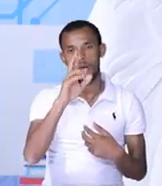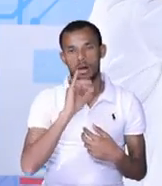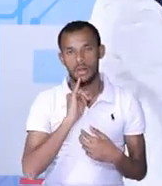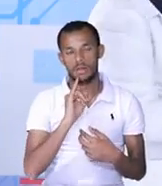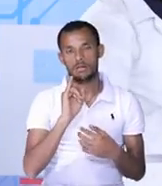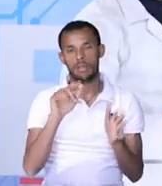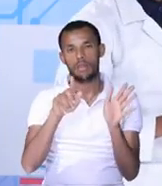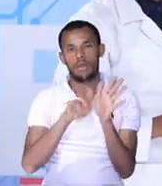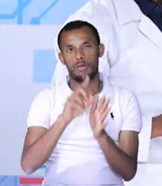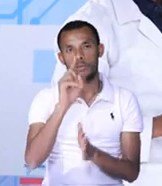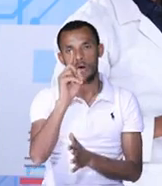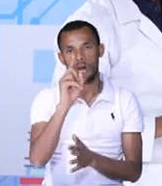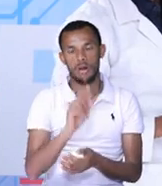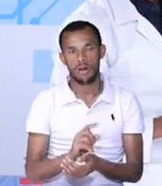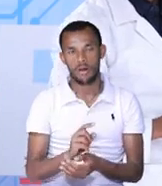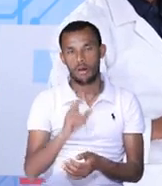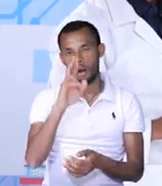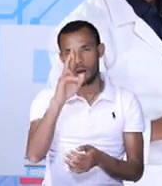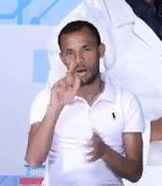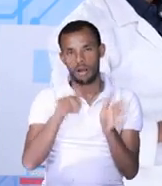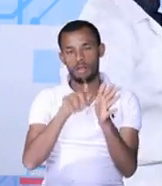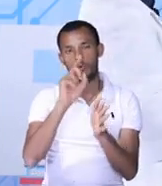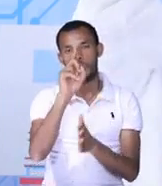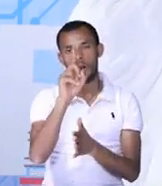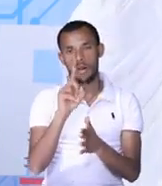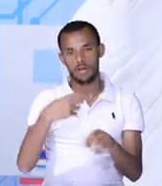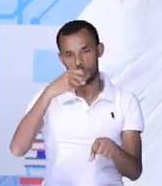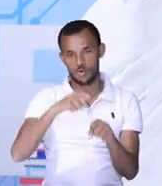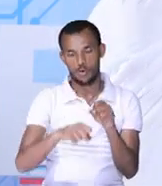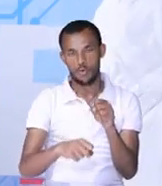is -1? R is -1.